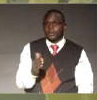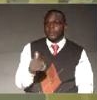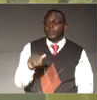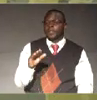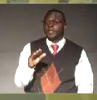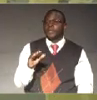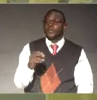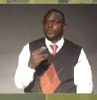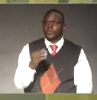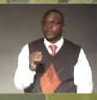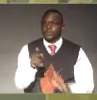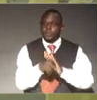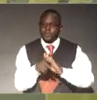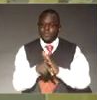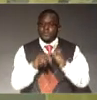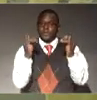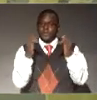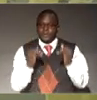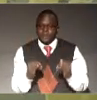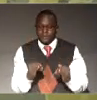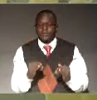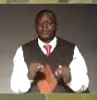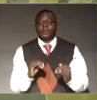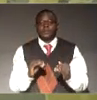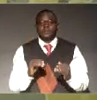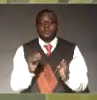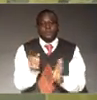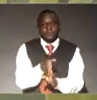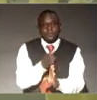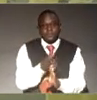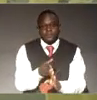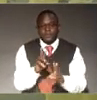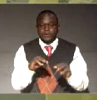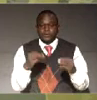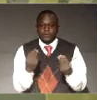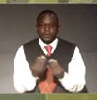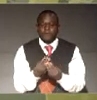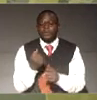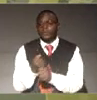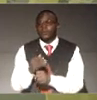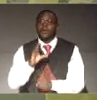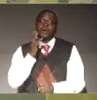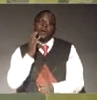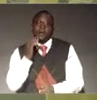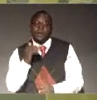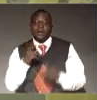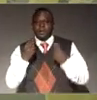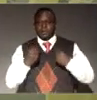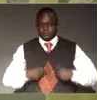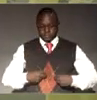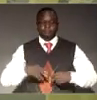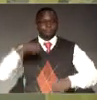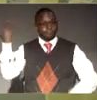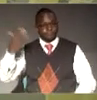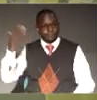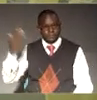20 post-primary institutions attended a career guidance workshop lectured by Lord Mayor Arias Lukwago. Now, the lecture targets